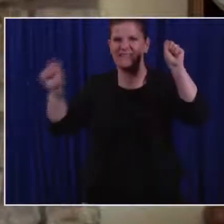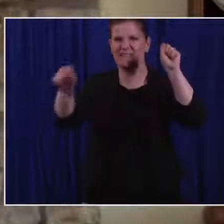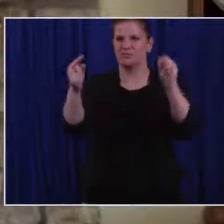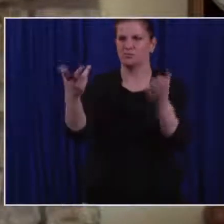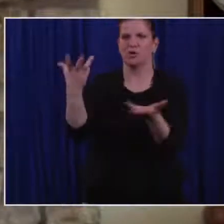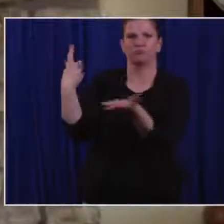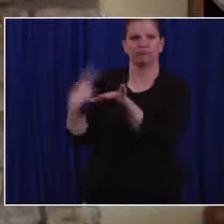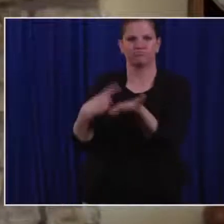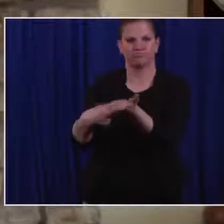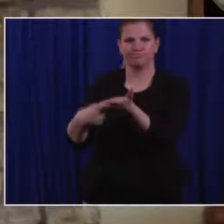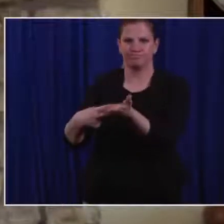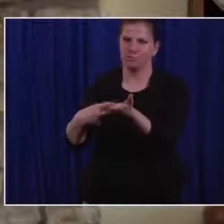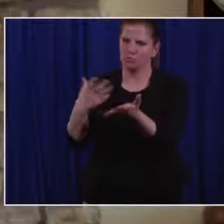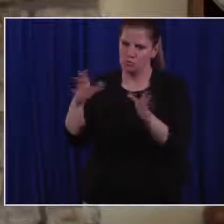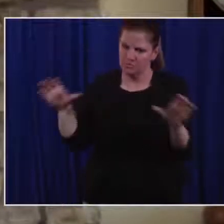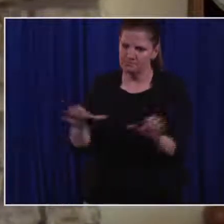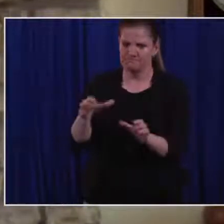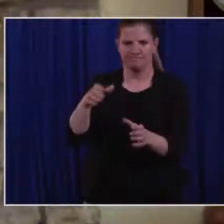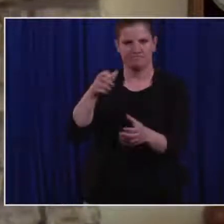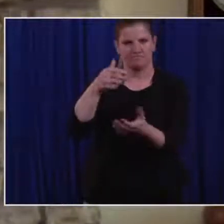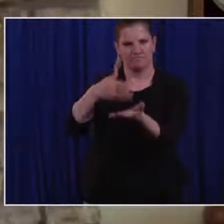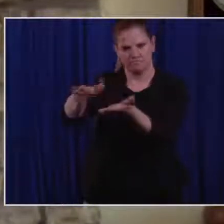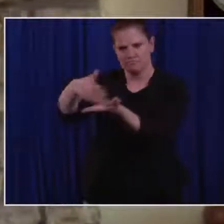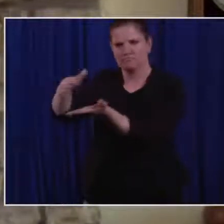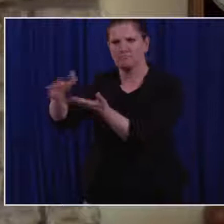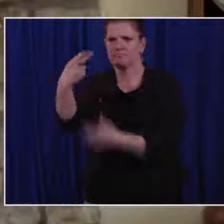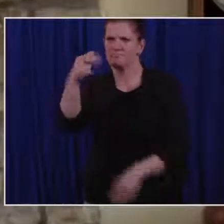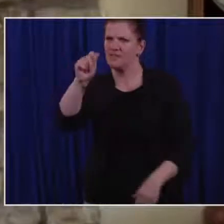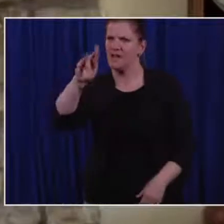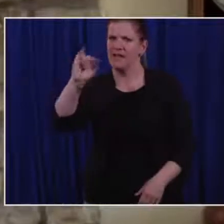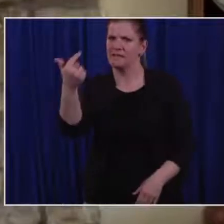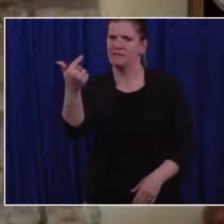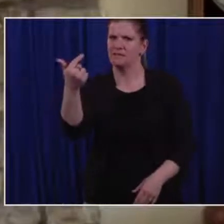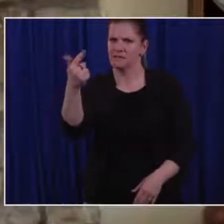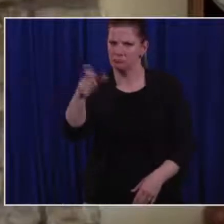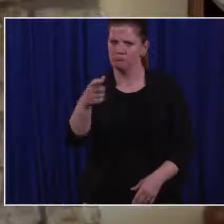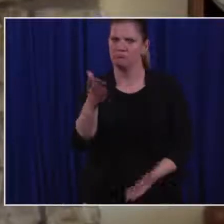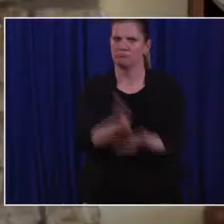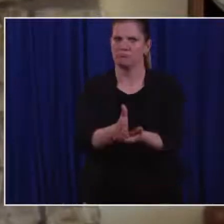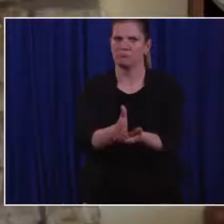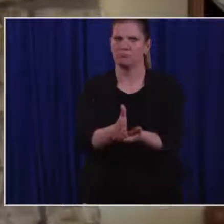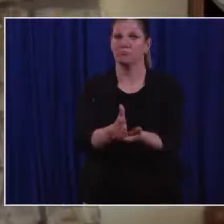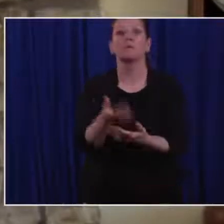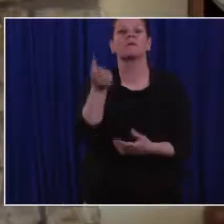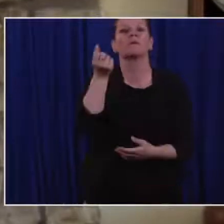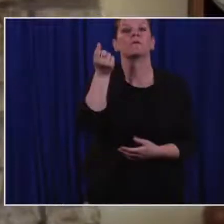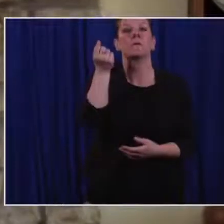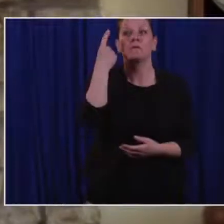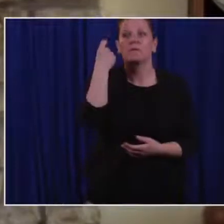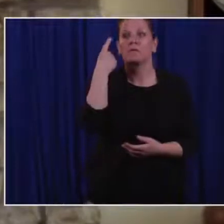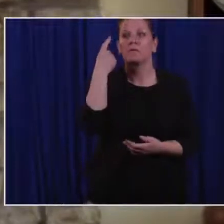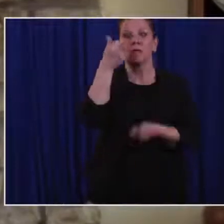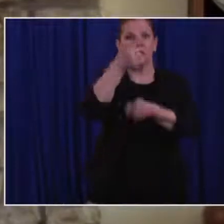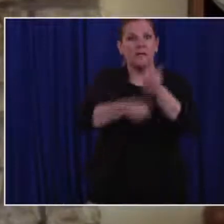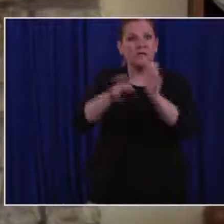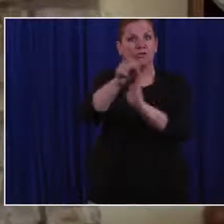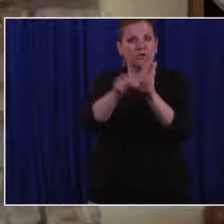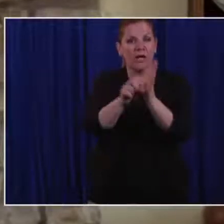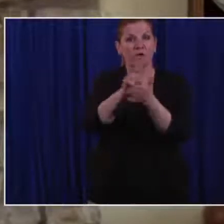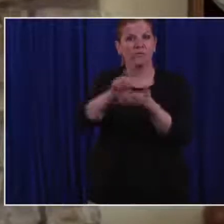university has significant rules and regulations in regard to